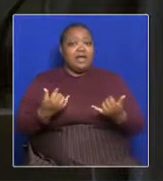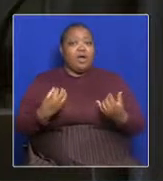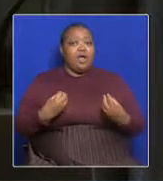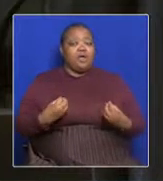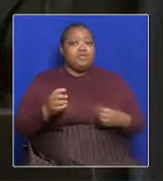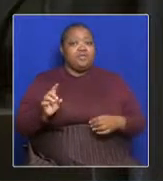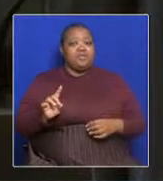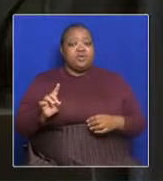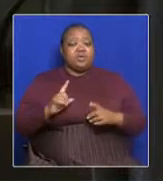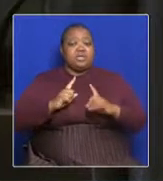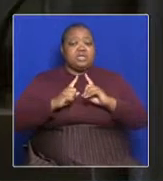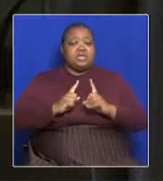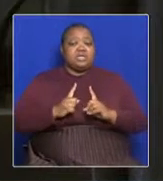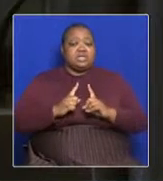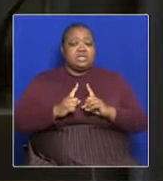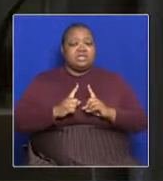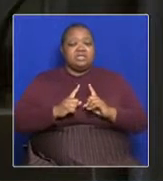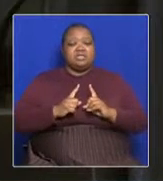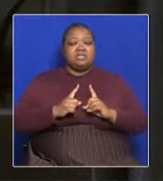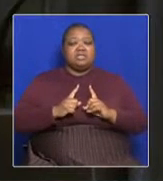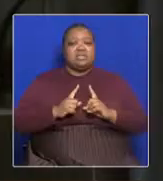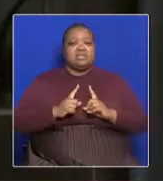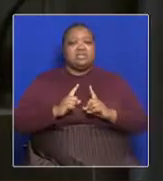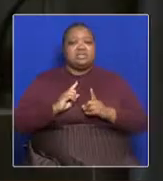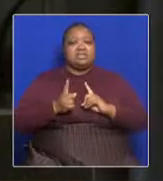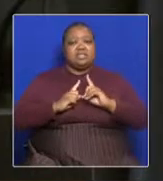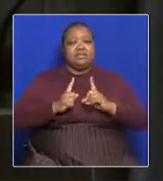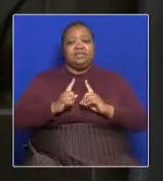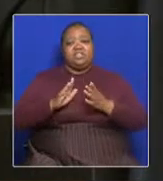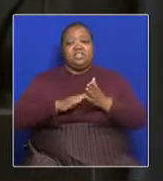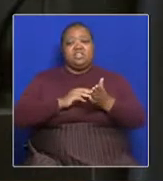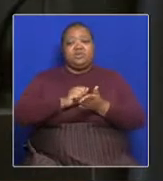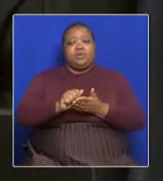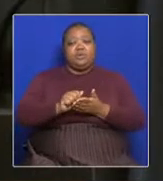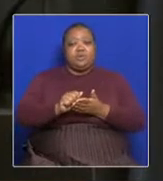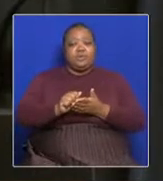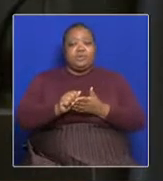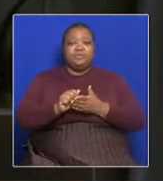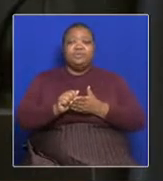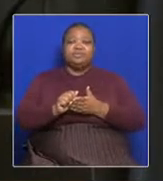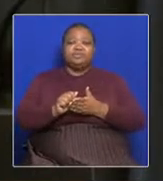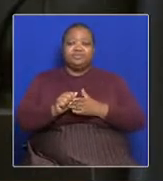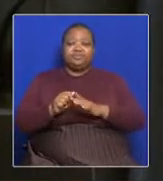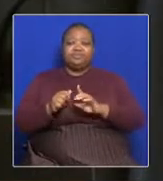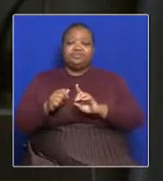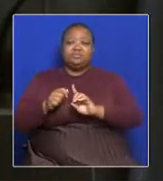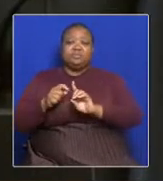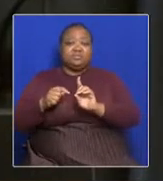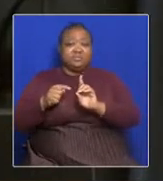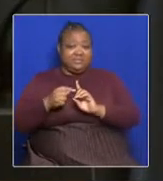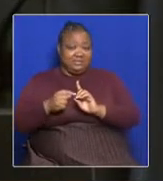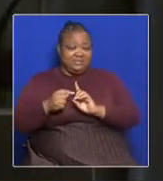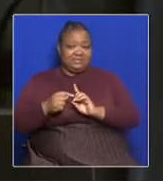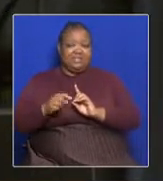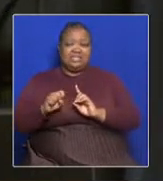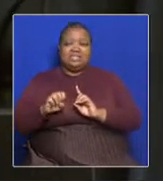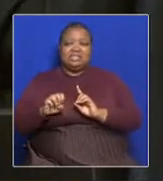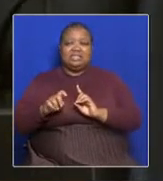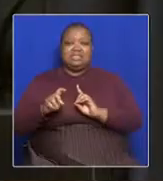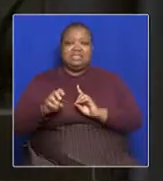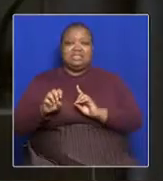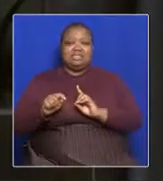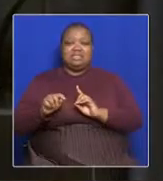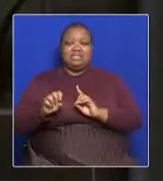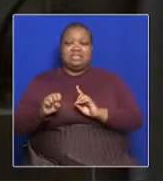discussion on destruction, it's with the wrong person, Setsedi. It's with that. So I'm asking you I'm asking you